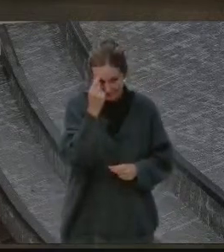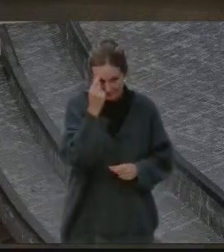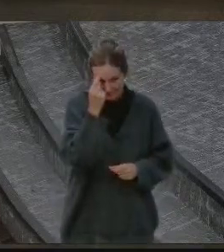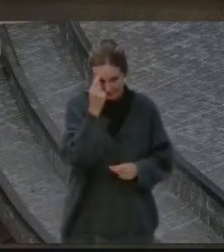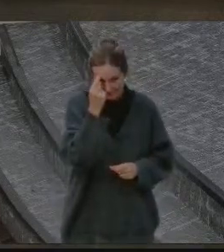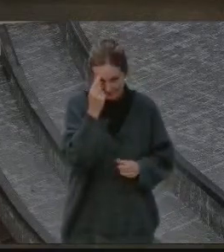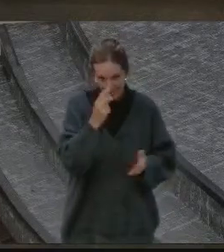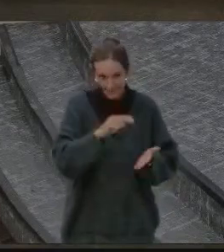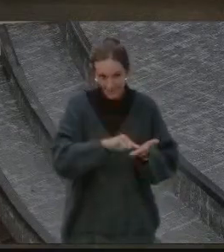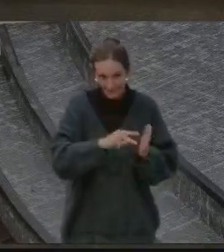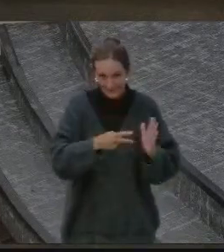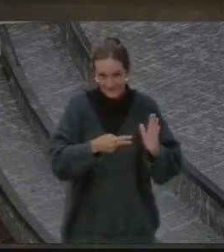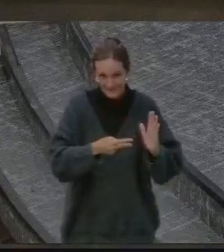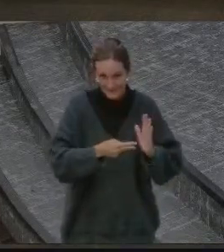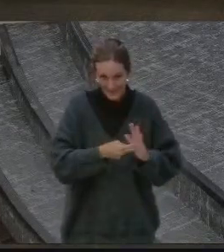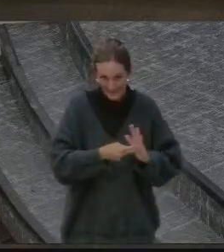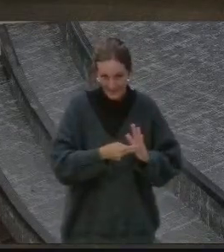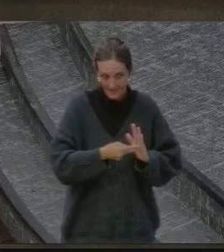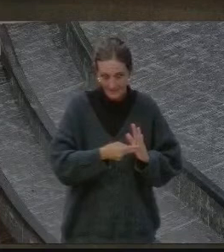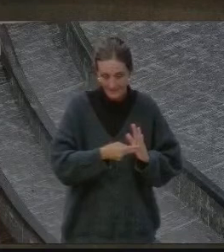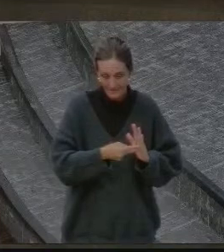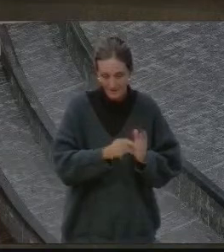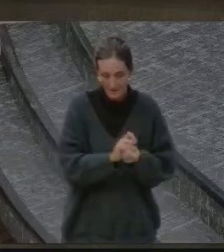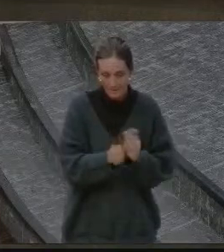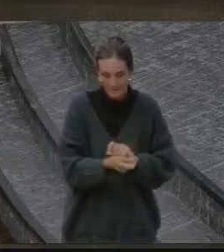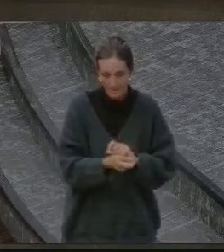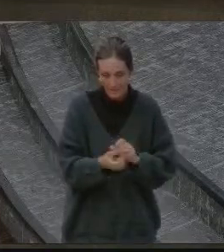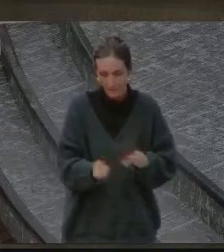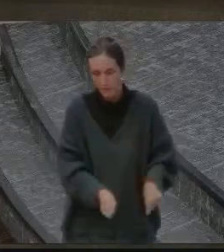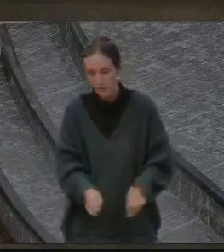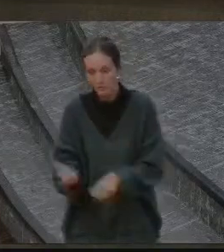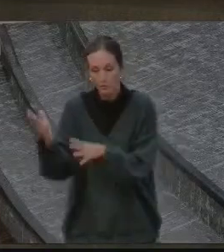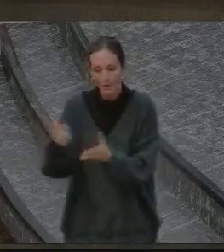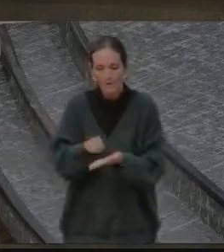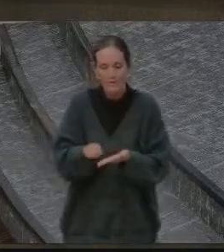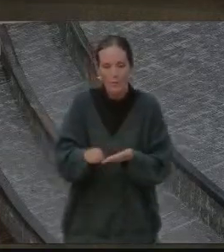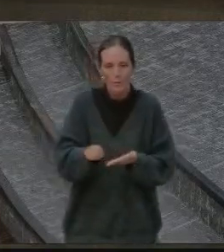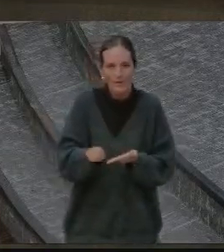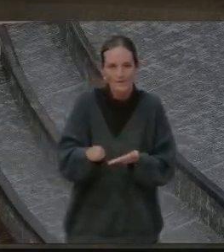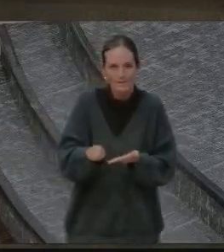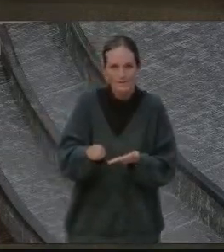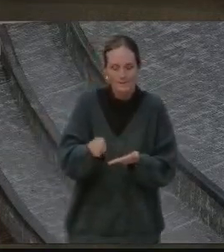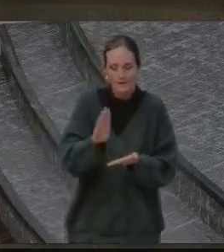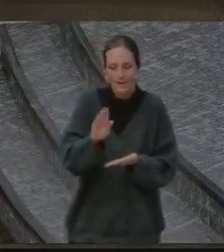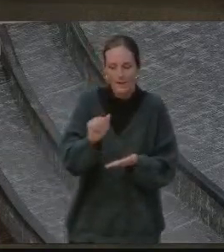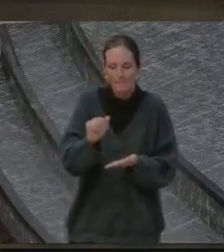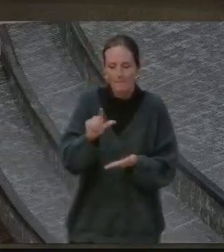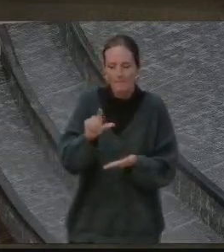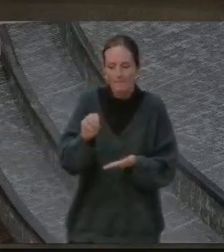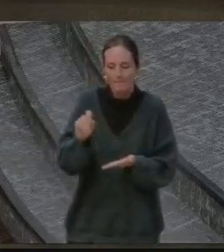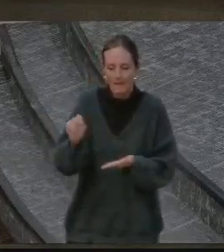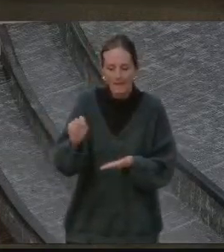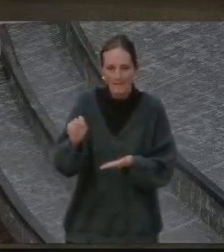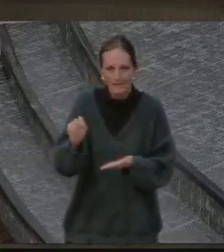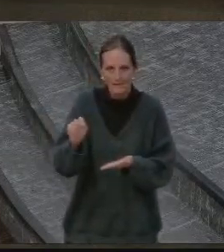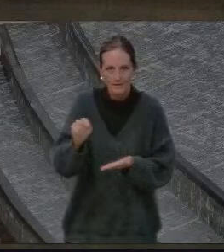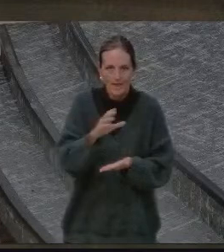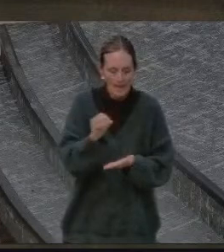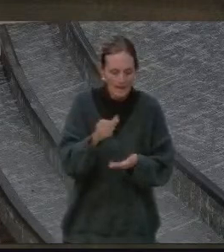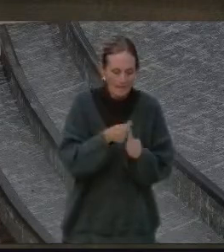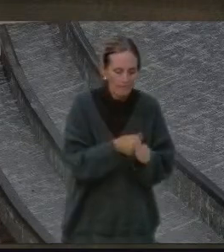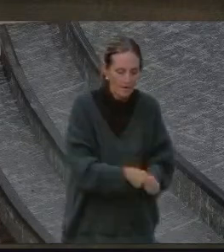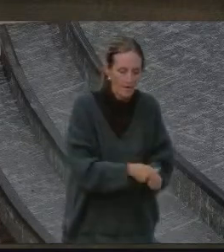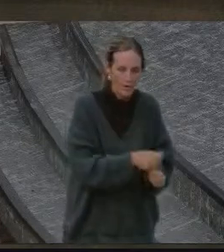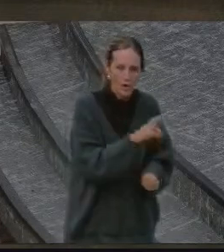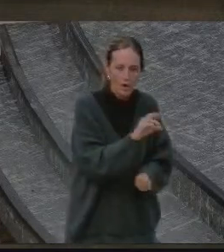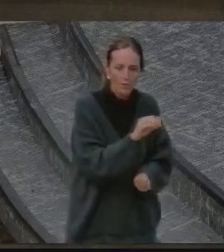these changes was to do away with the written ballots altogether and go back to the normal Roberts rules, you know,